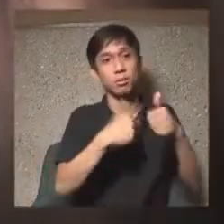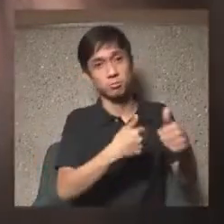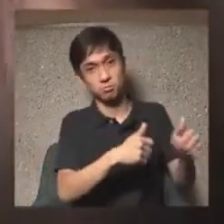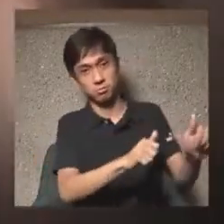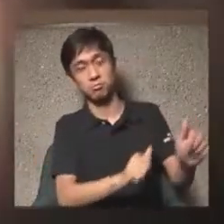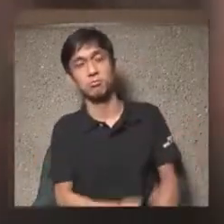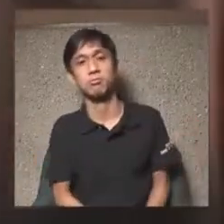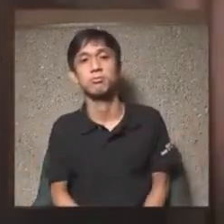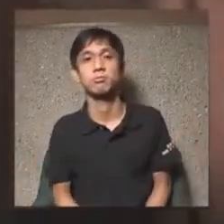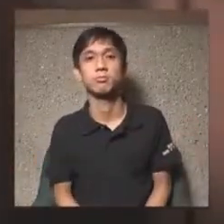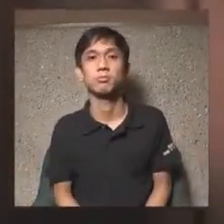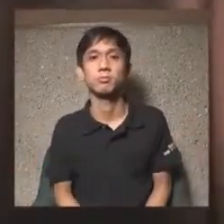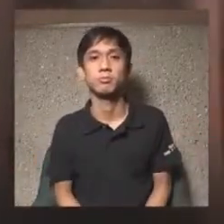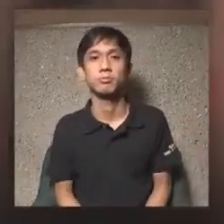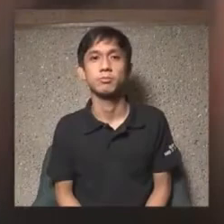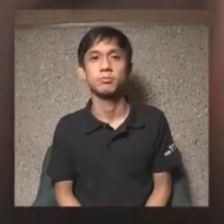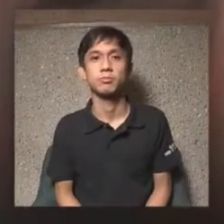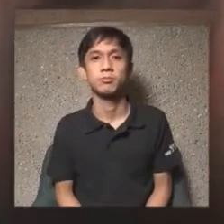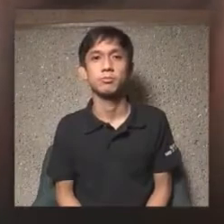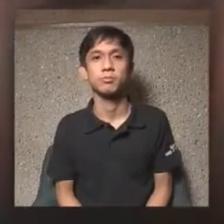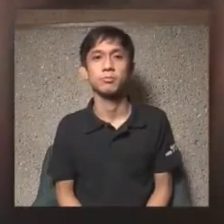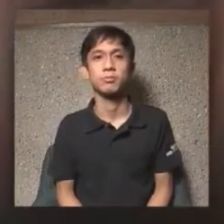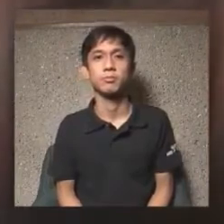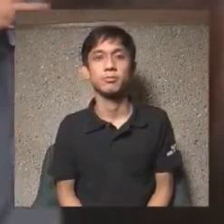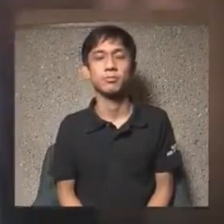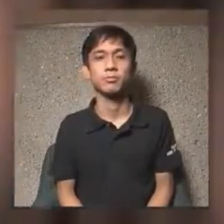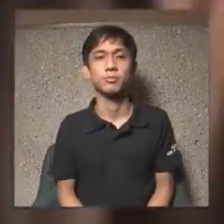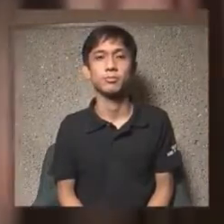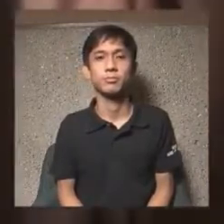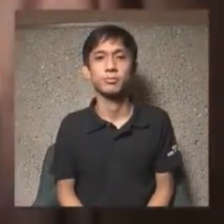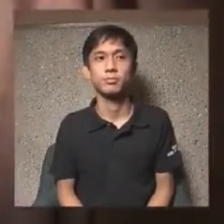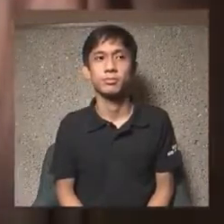to preach the word of the Lord. And then and